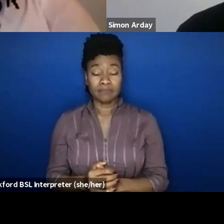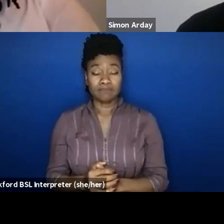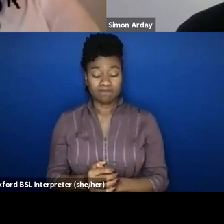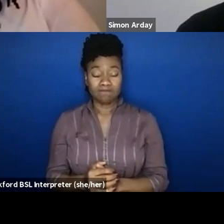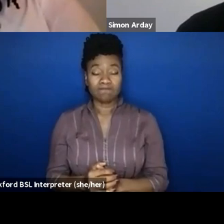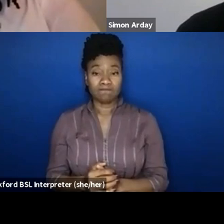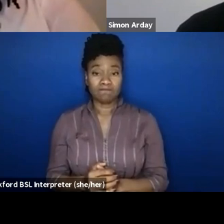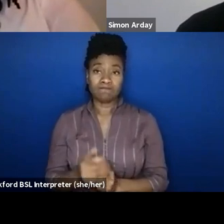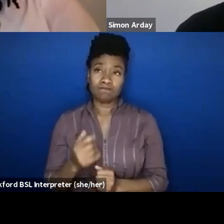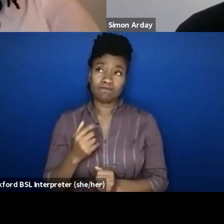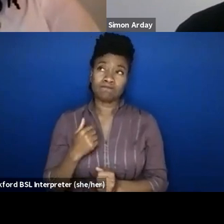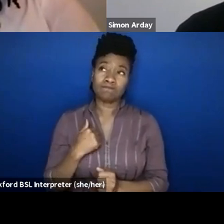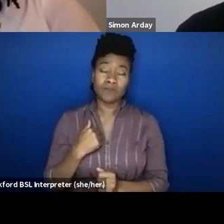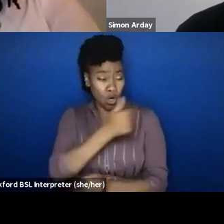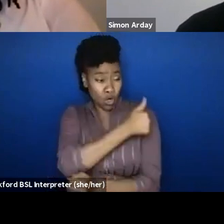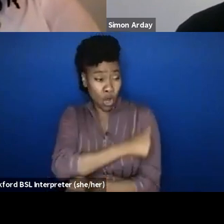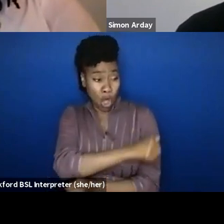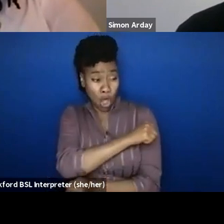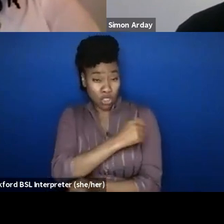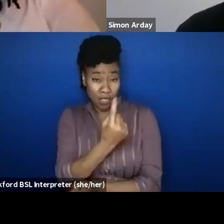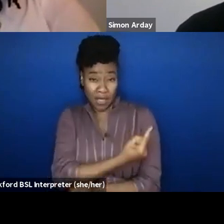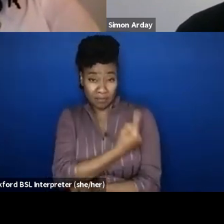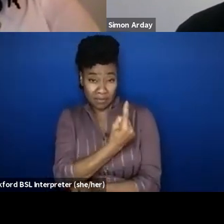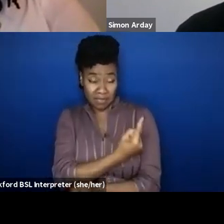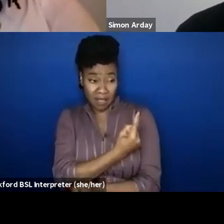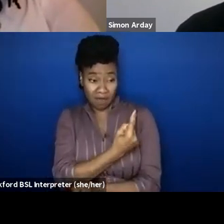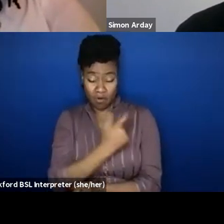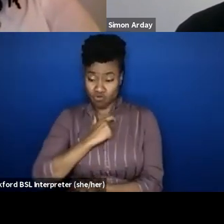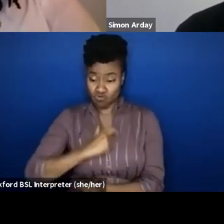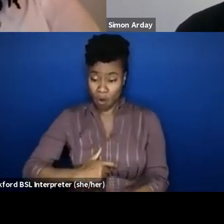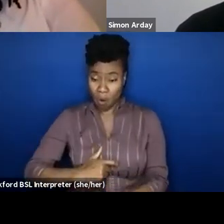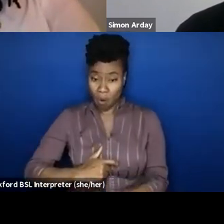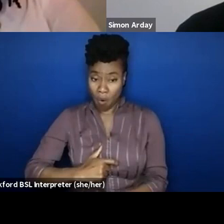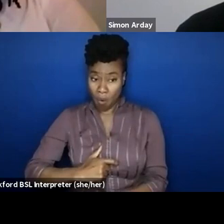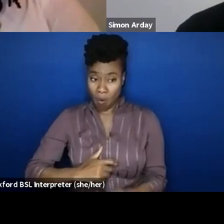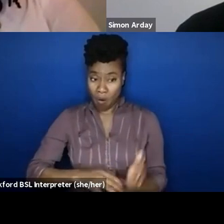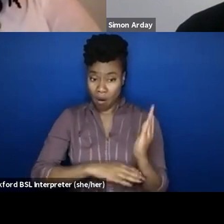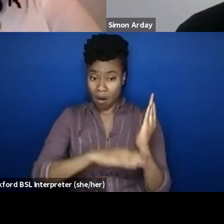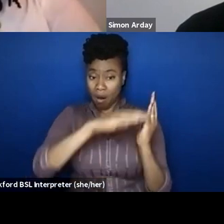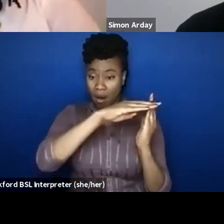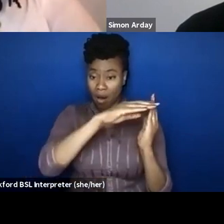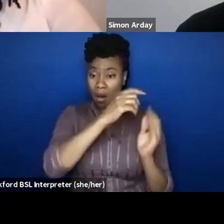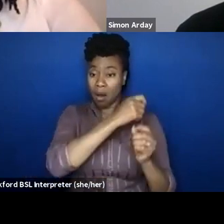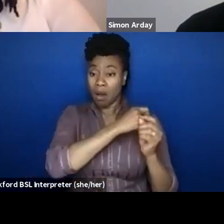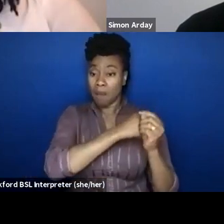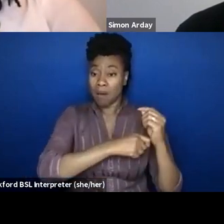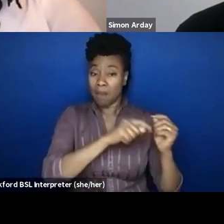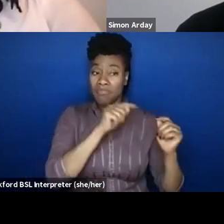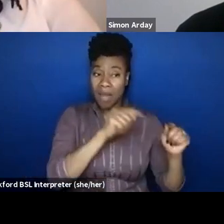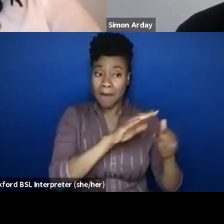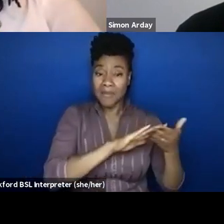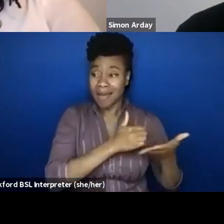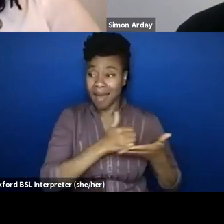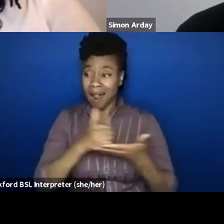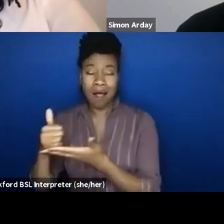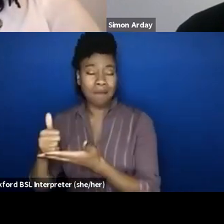help is not only for them to get into higher positions, but for them to become advocates. And this goes